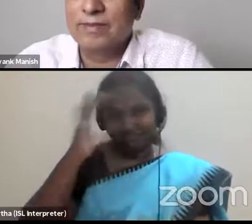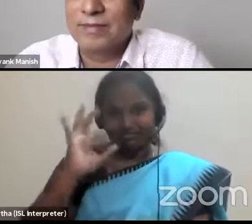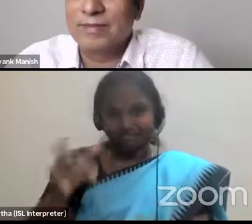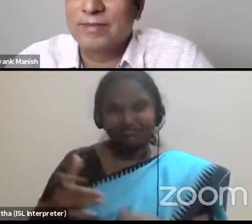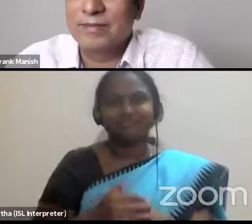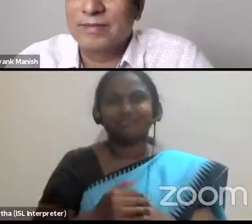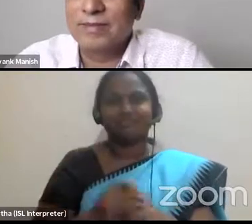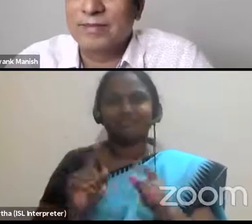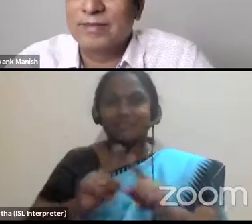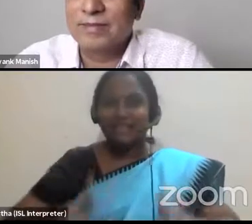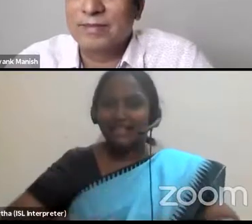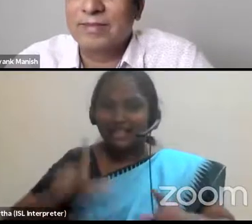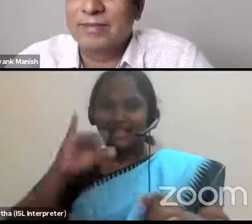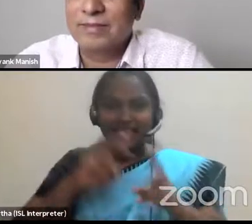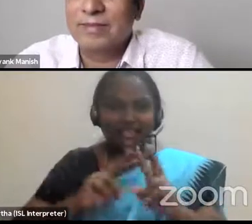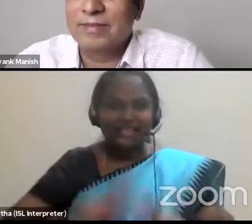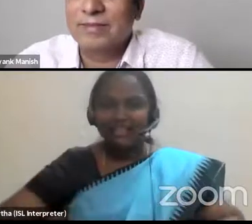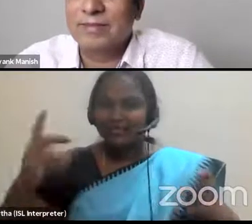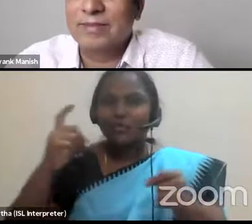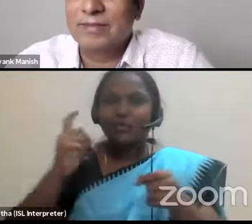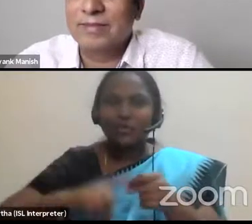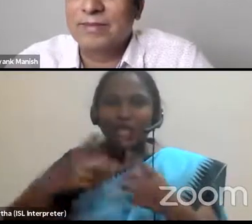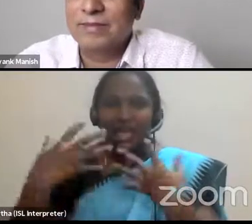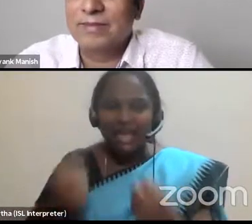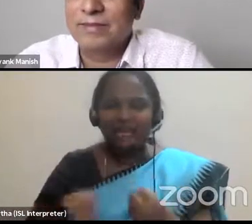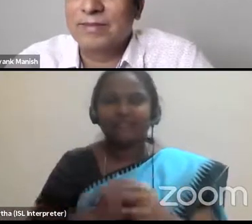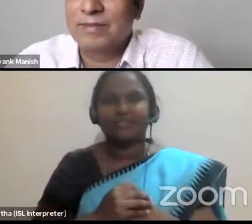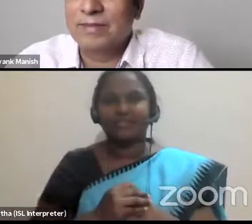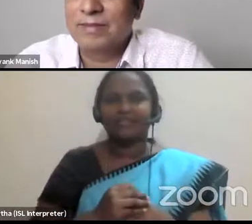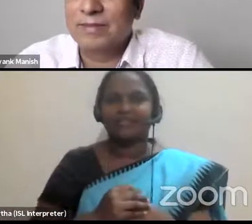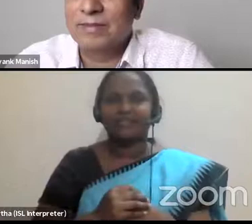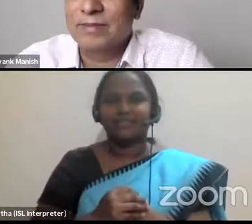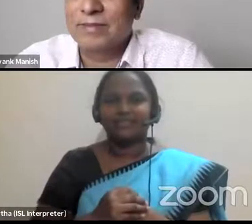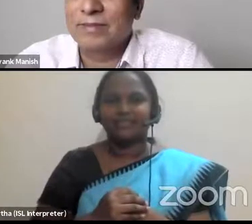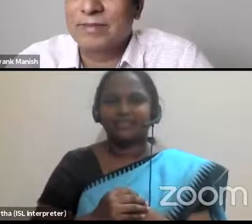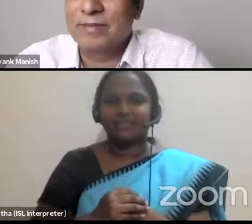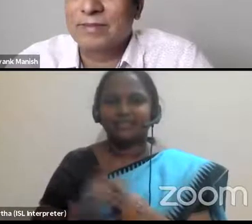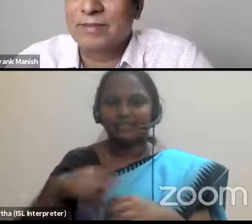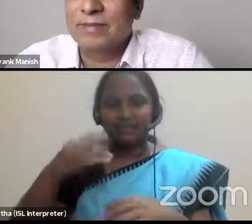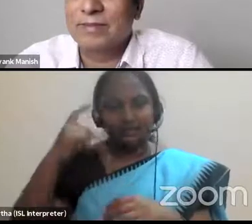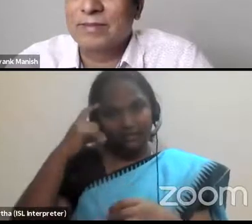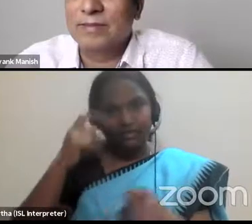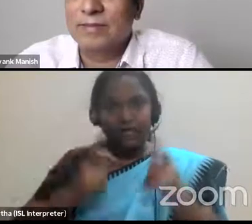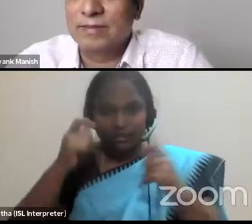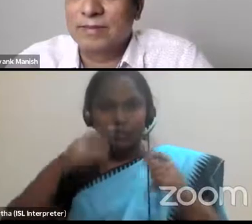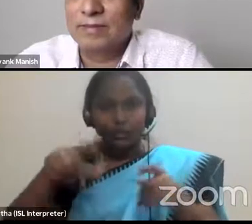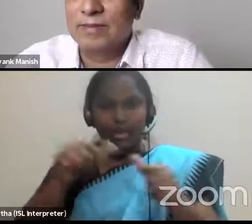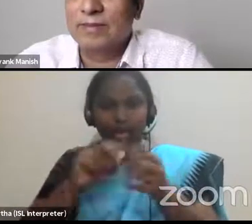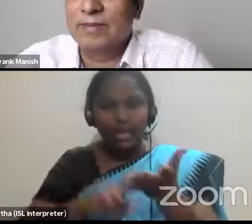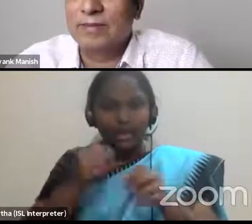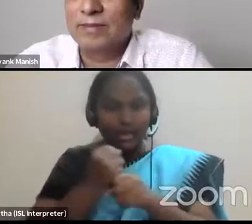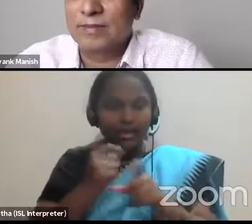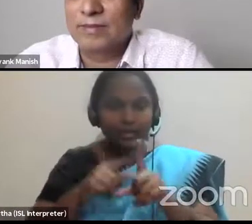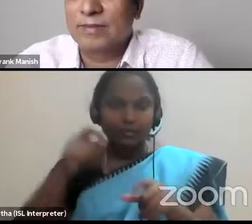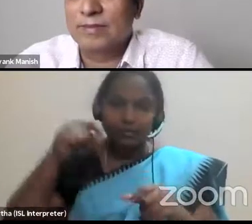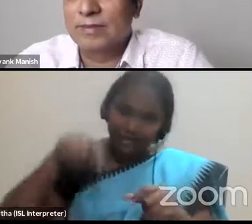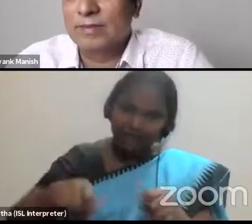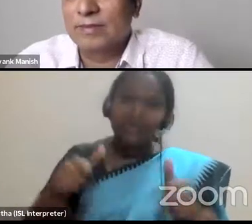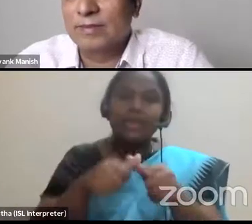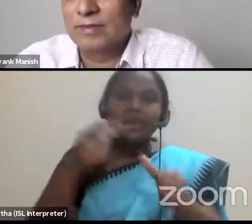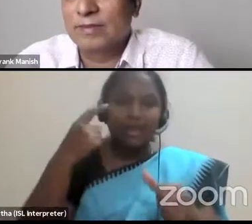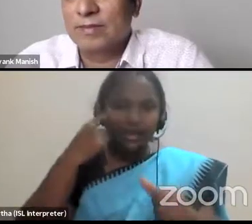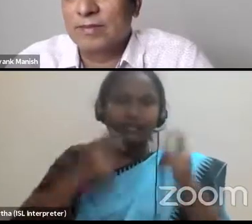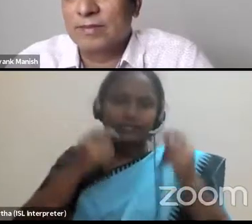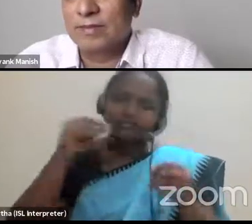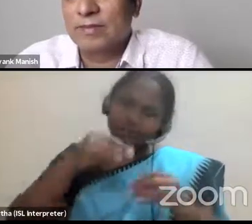quite alive to the kind of different questions that you have. So there is obviously the emotion angle to it. So there's an emotional AI stuff